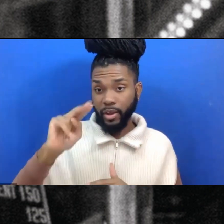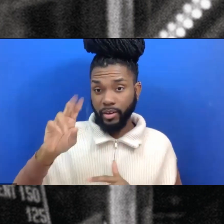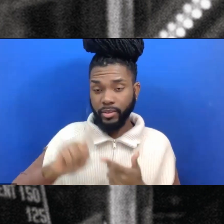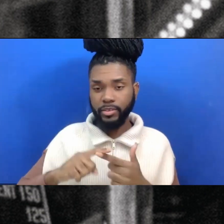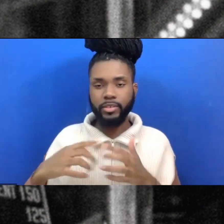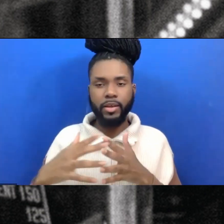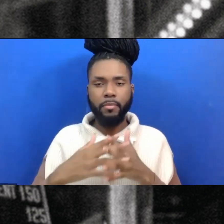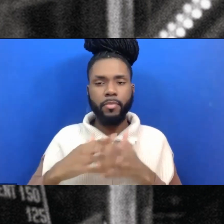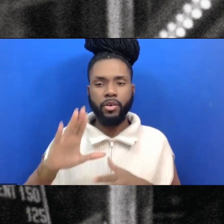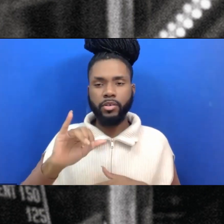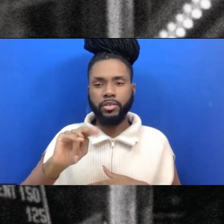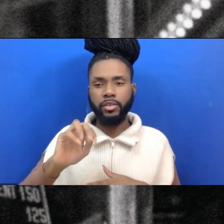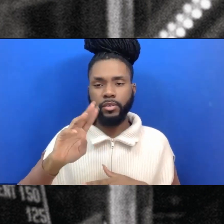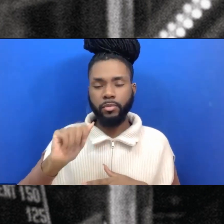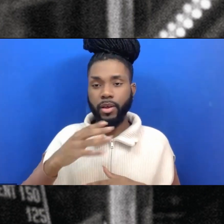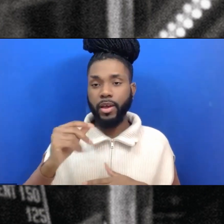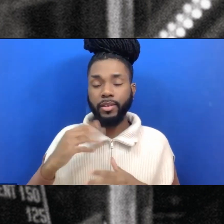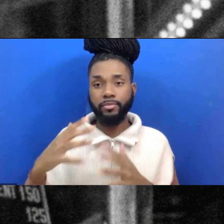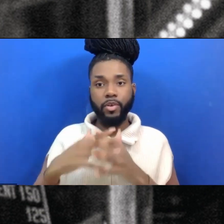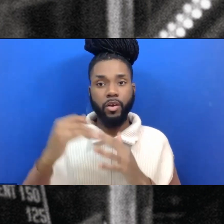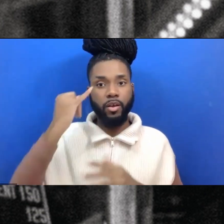the Idea of Black Film,